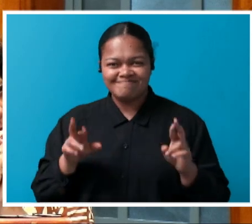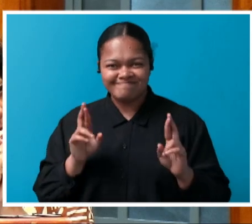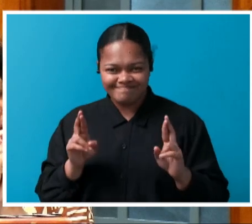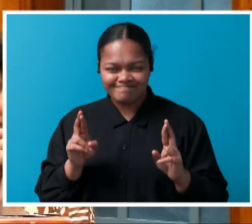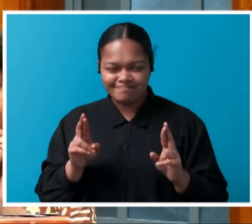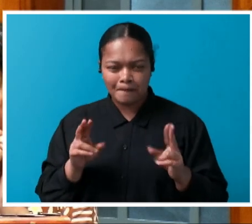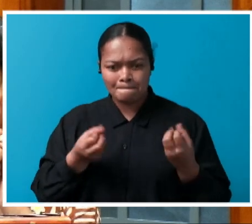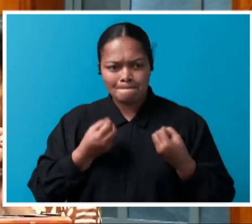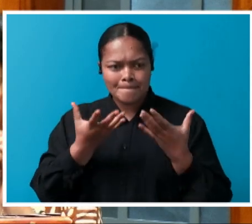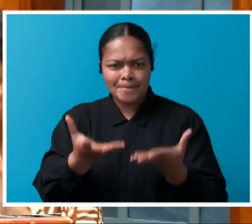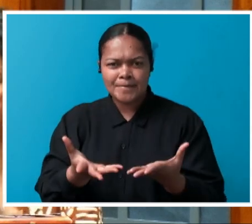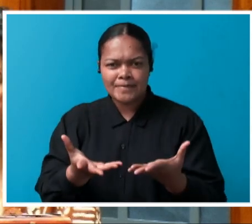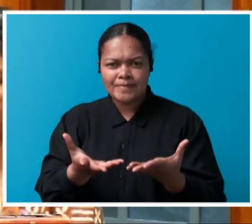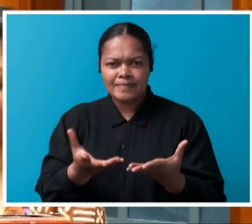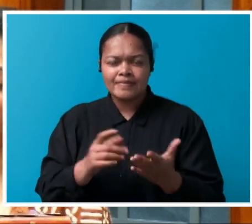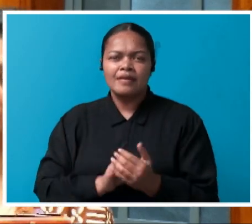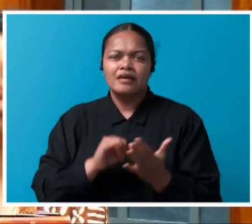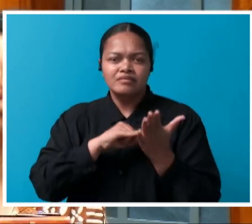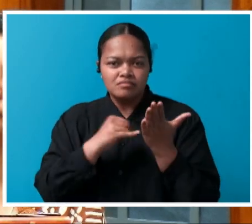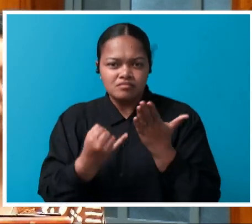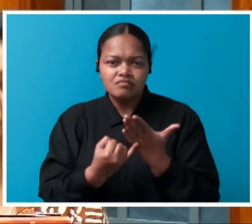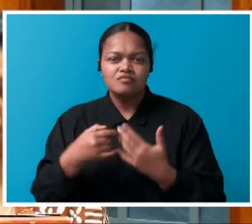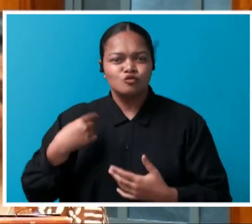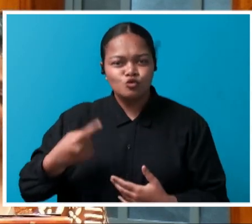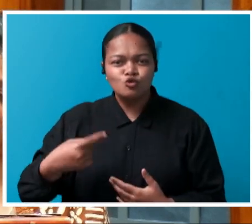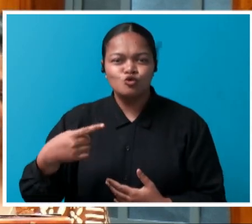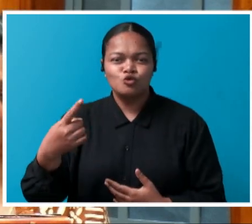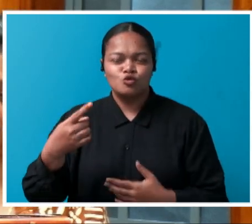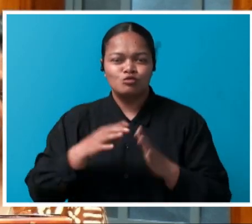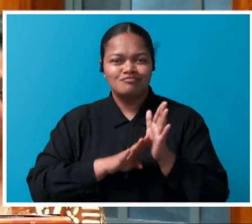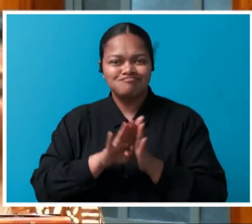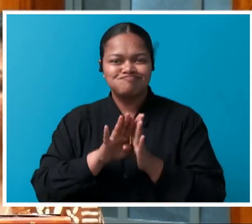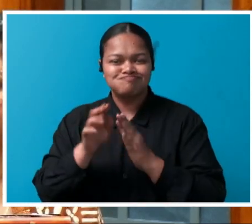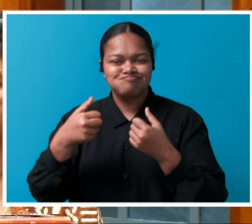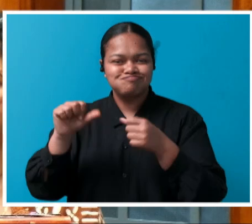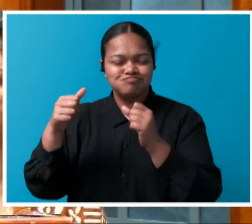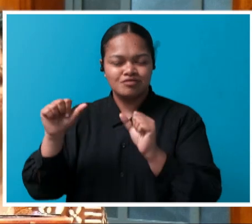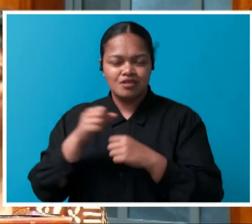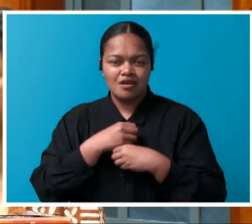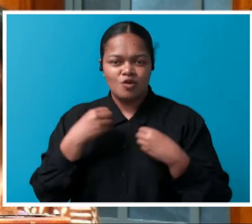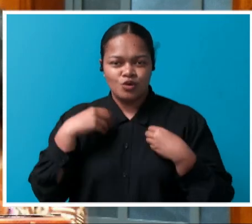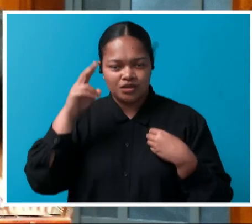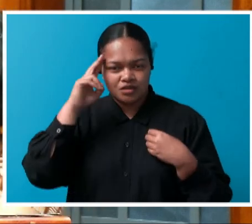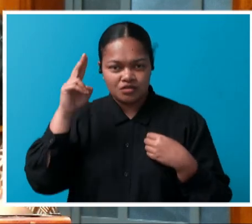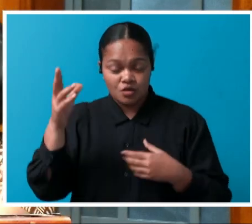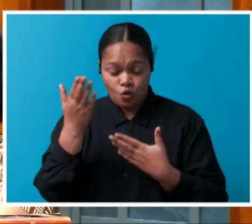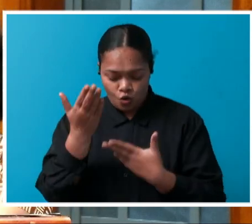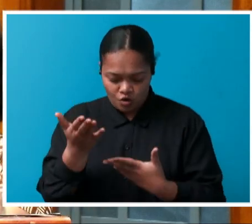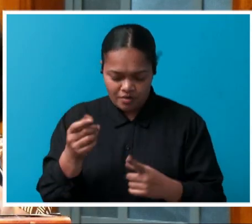development initiatives that will continue progressing our nation. The Honorable Prime